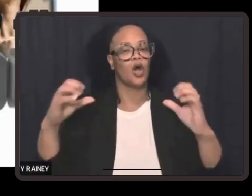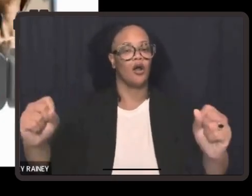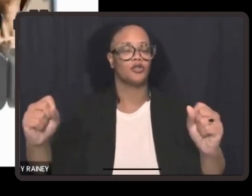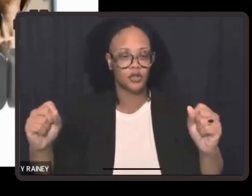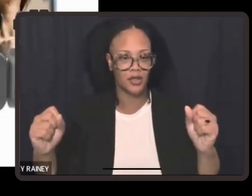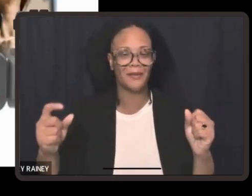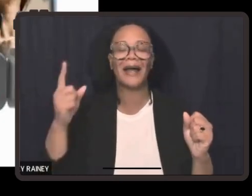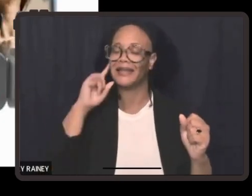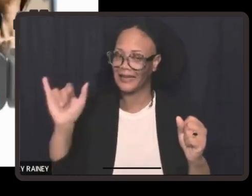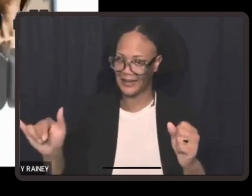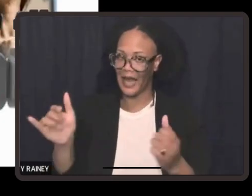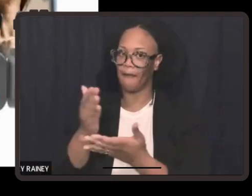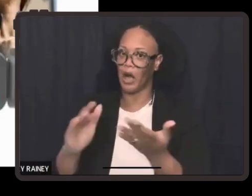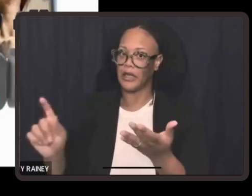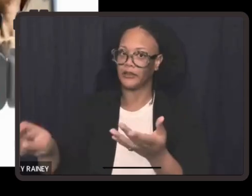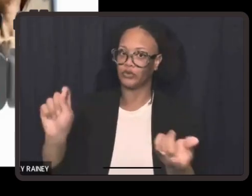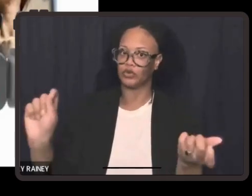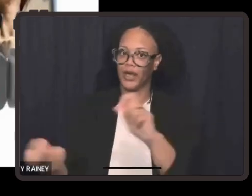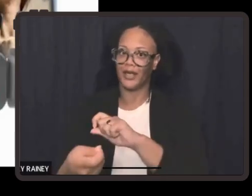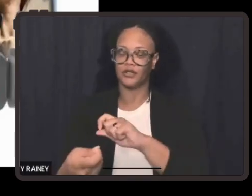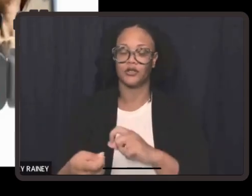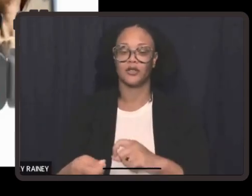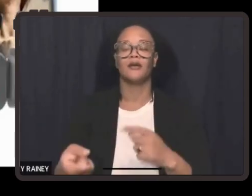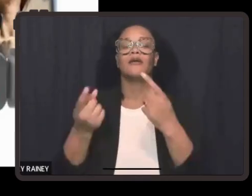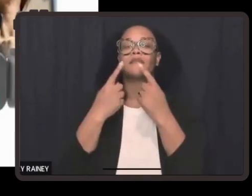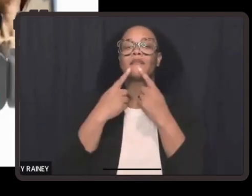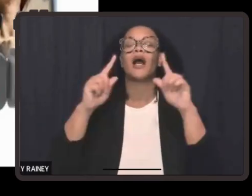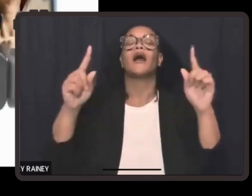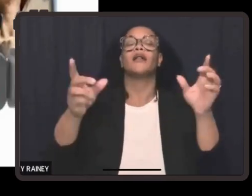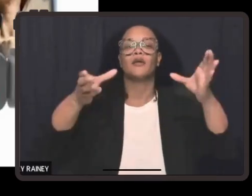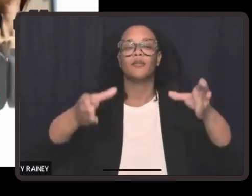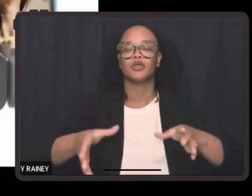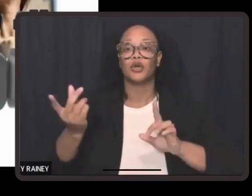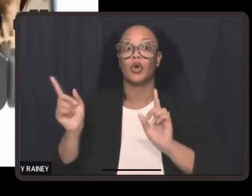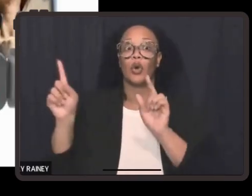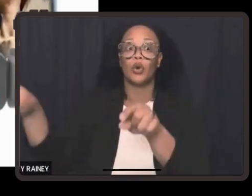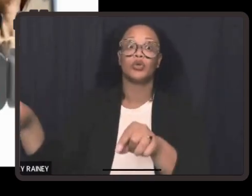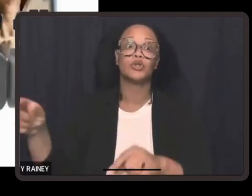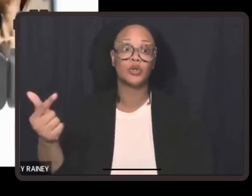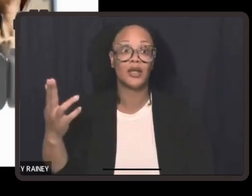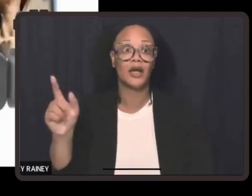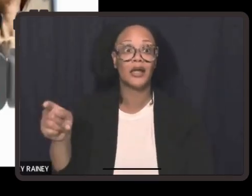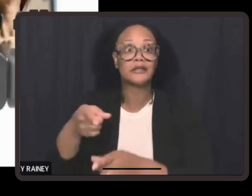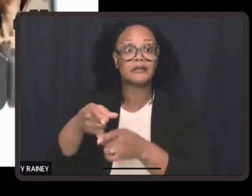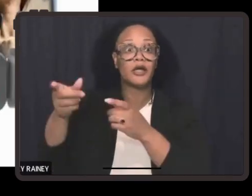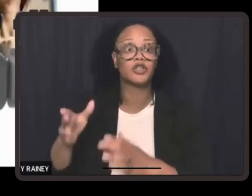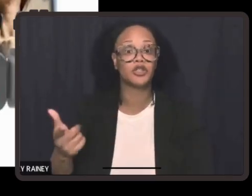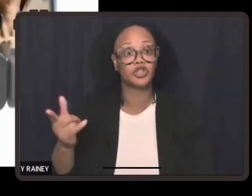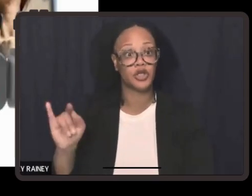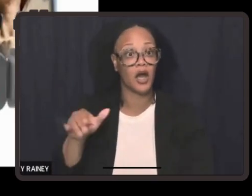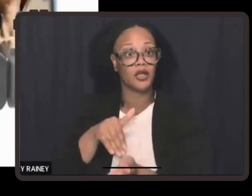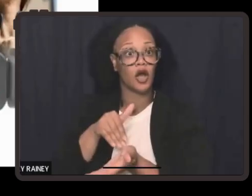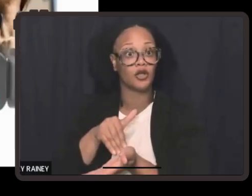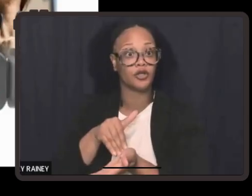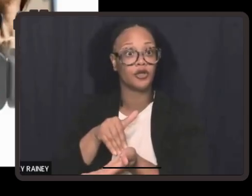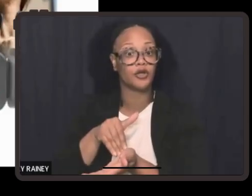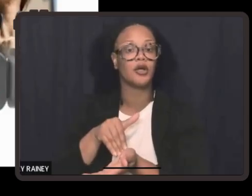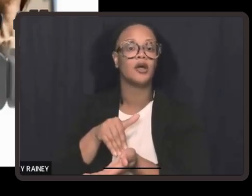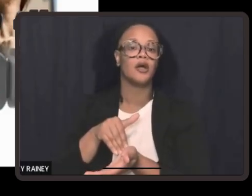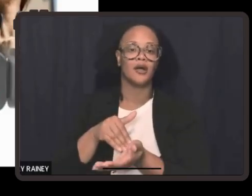the ones that do see a gut specialist, the ones that end up in hospital with twisted bowel and volvulus